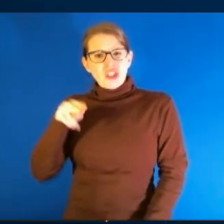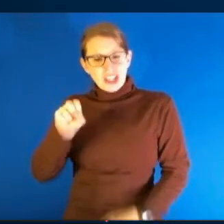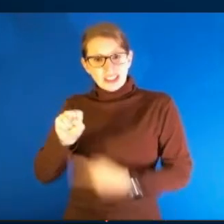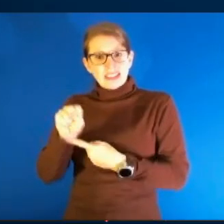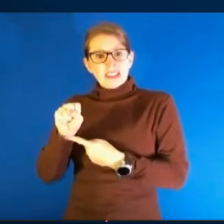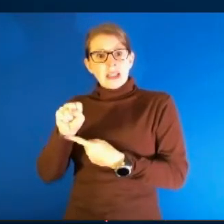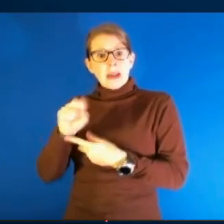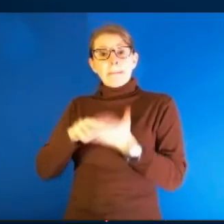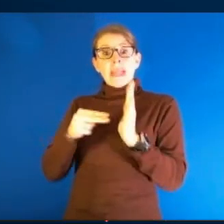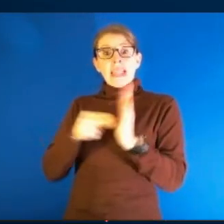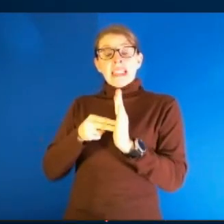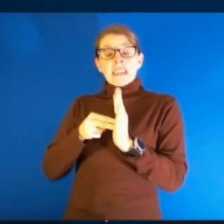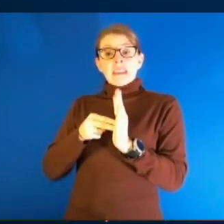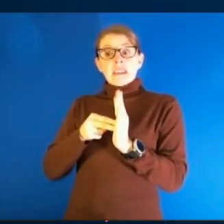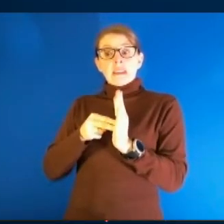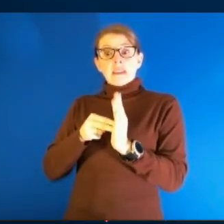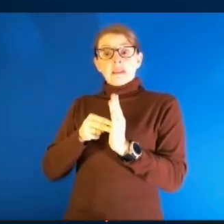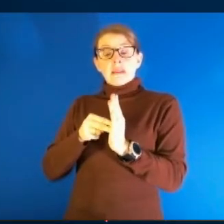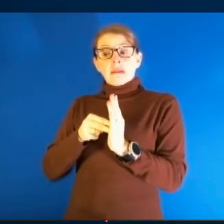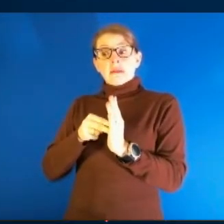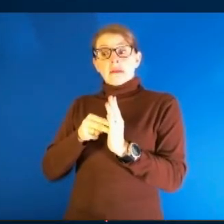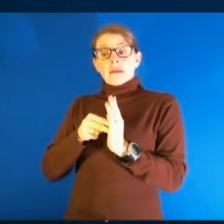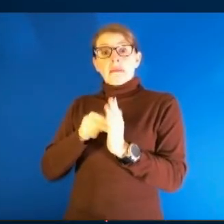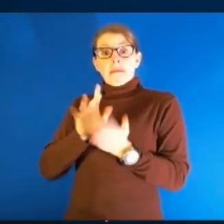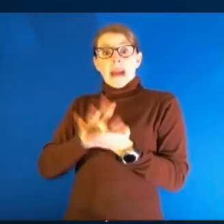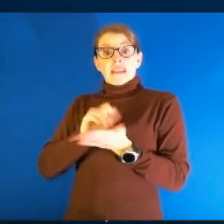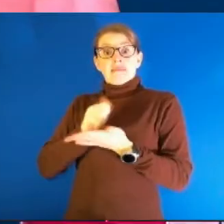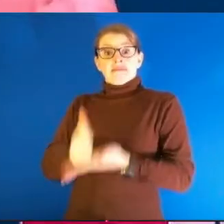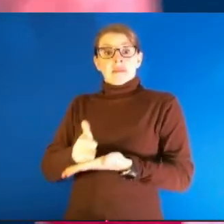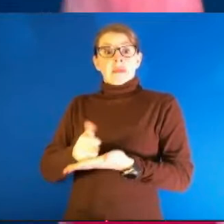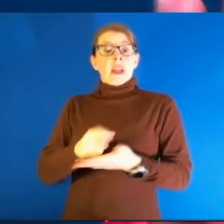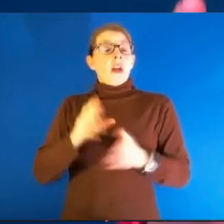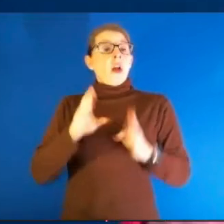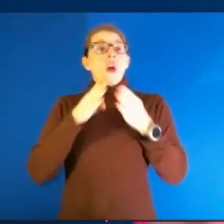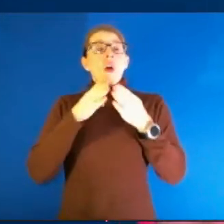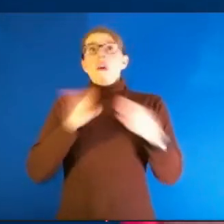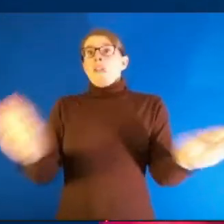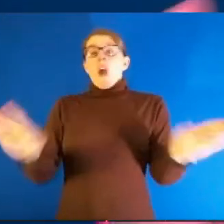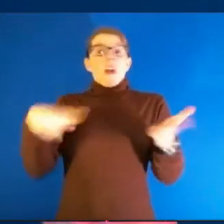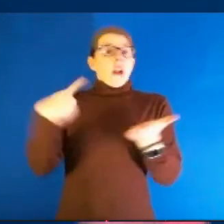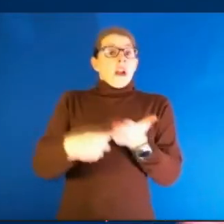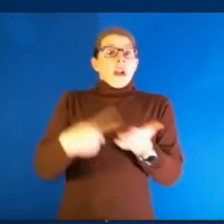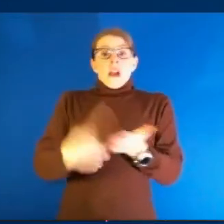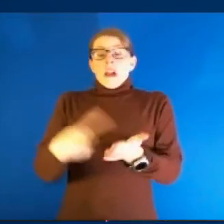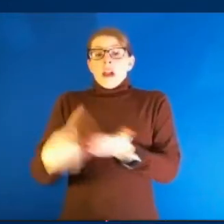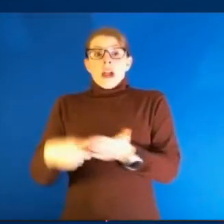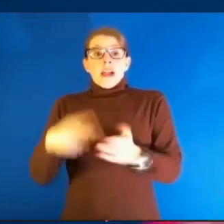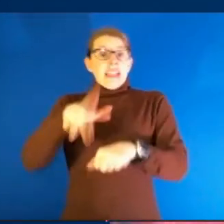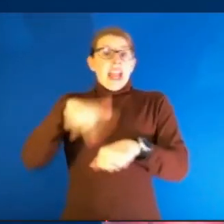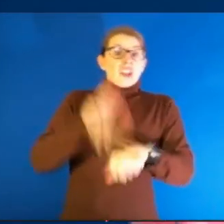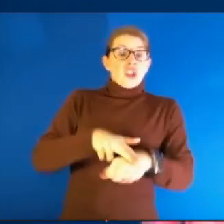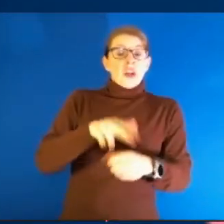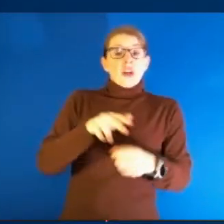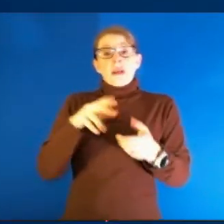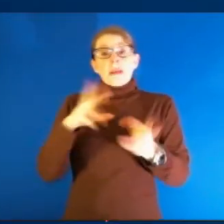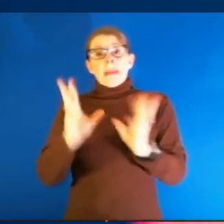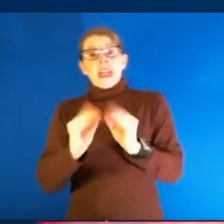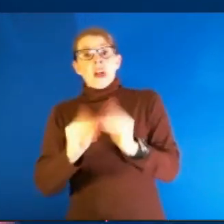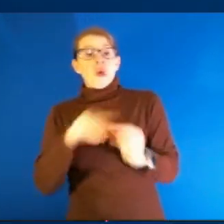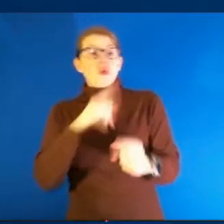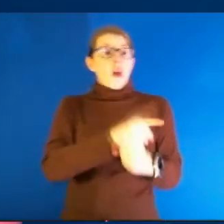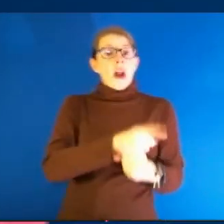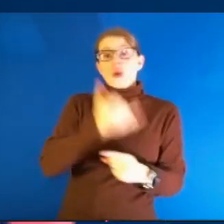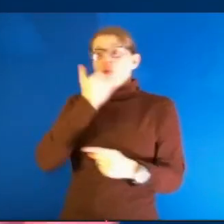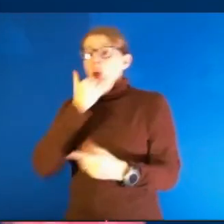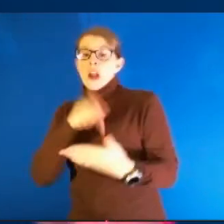Well, and the Keith, overwhelming, just to say, the overwhelming debate, when you go to these national meetings, there's a huge debate. People say, well, this is the right thing to do, wrong thing to do. Let's look at all these studies. How do you guys do?